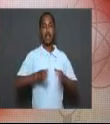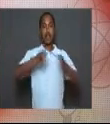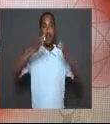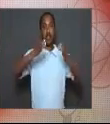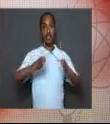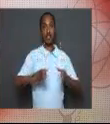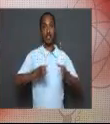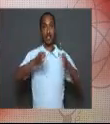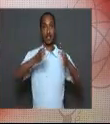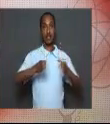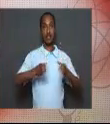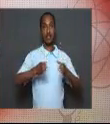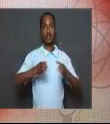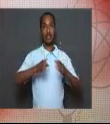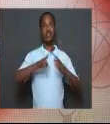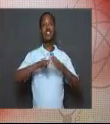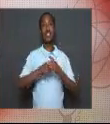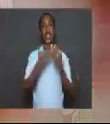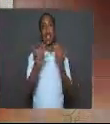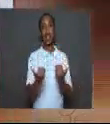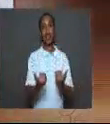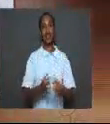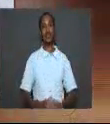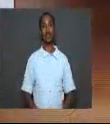furnace. Let us get started.